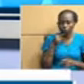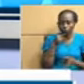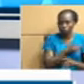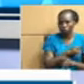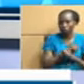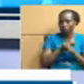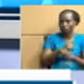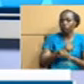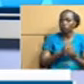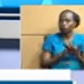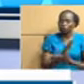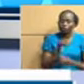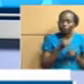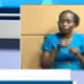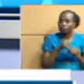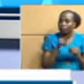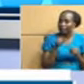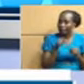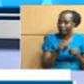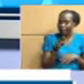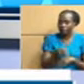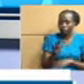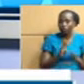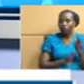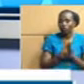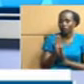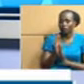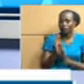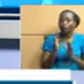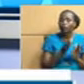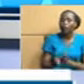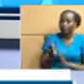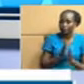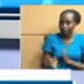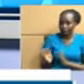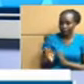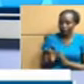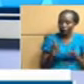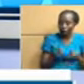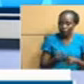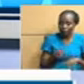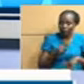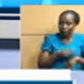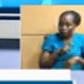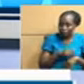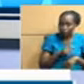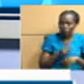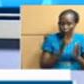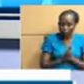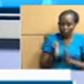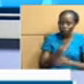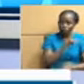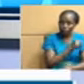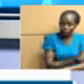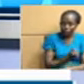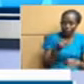being included in our national development plan, for example. And by the time the planning authority